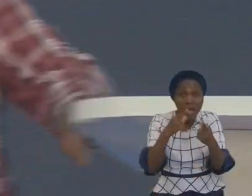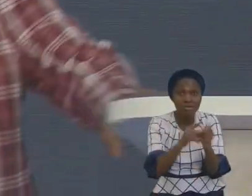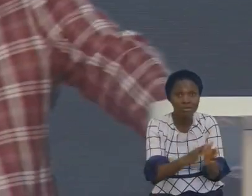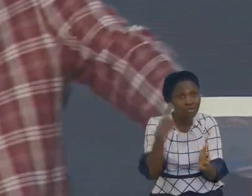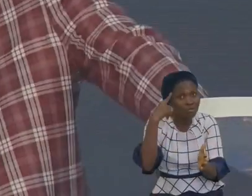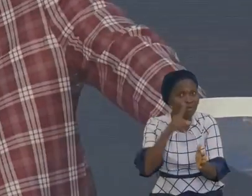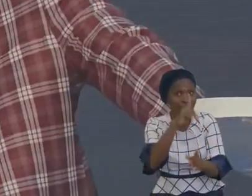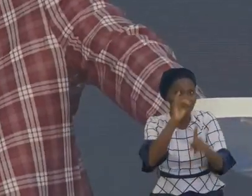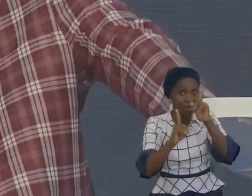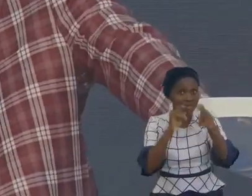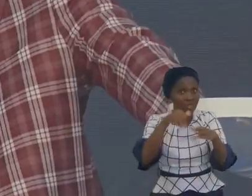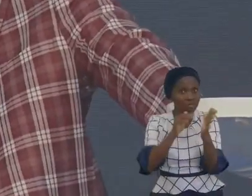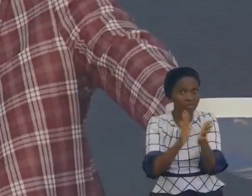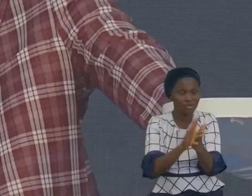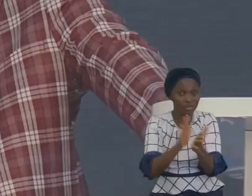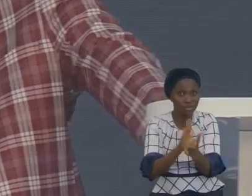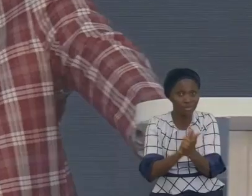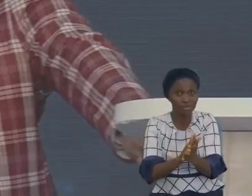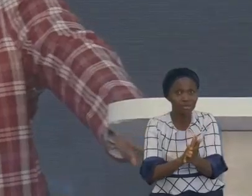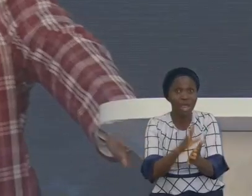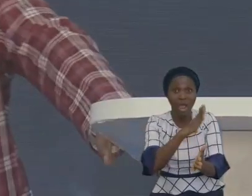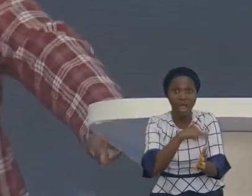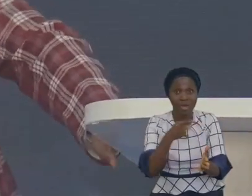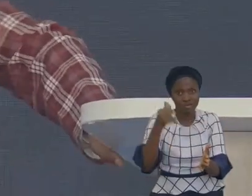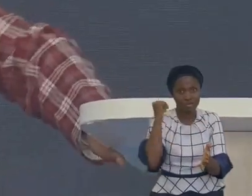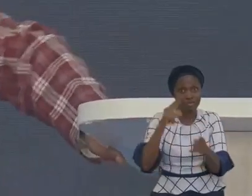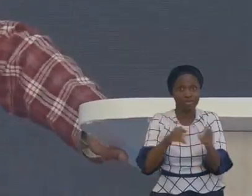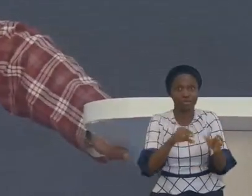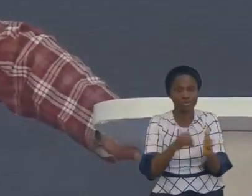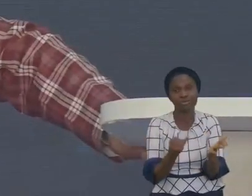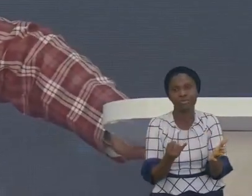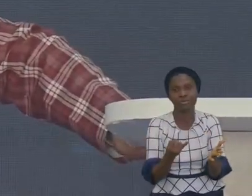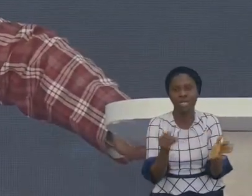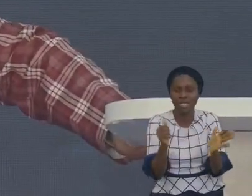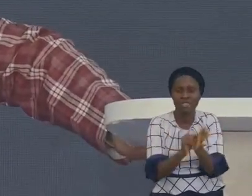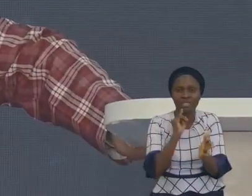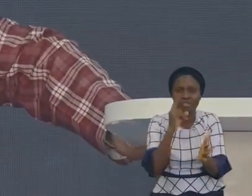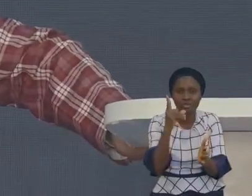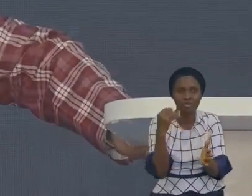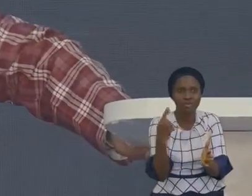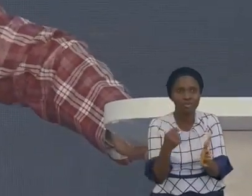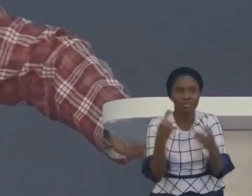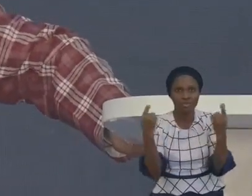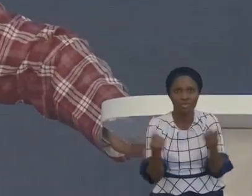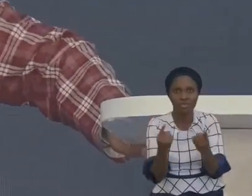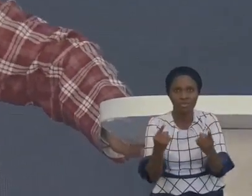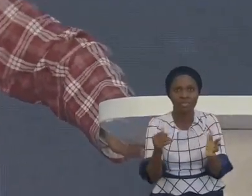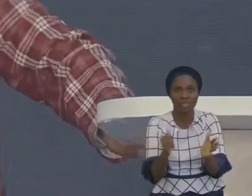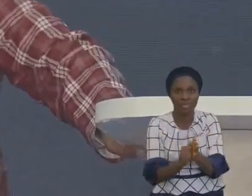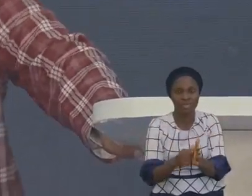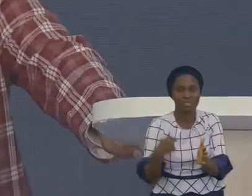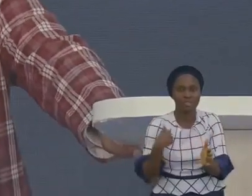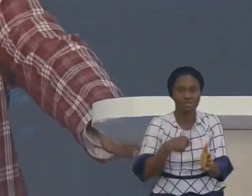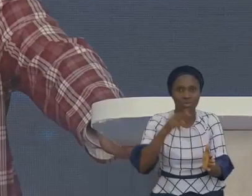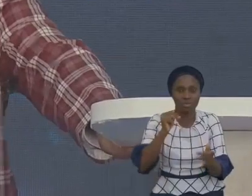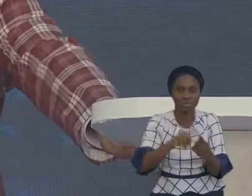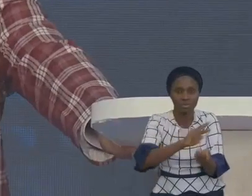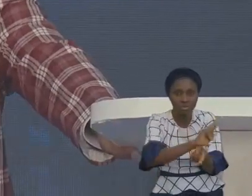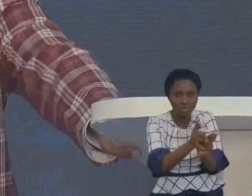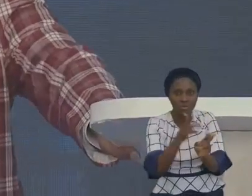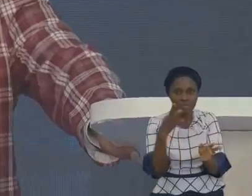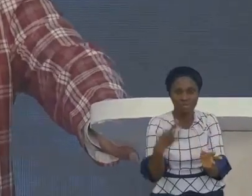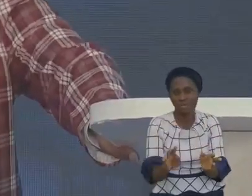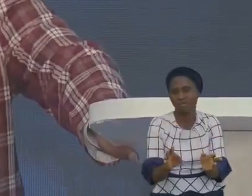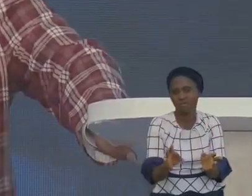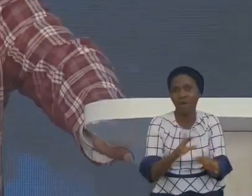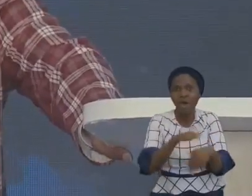around and all the edges around us and all the things that slow us down, we get rid of them, march